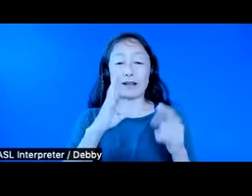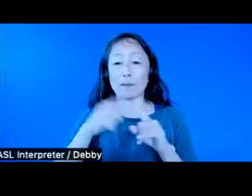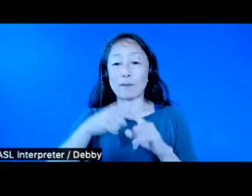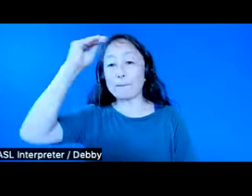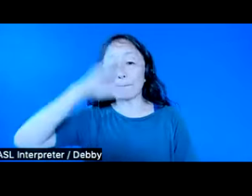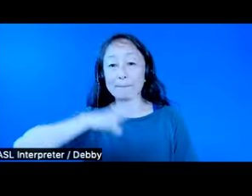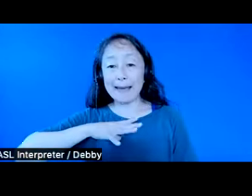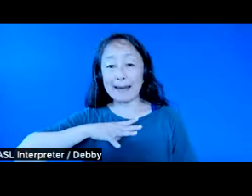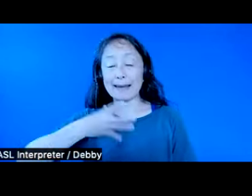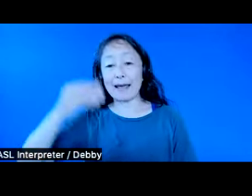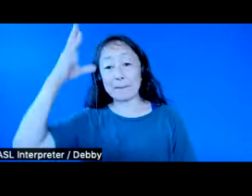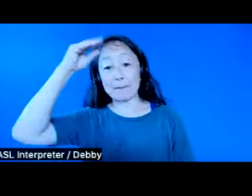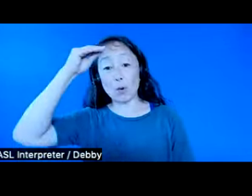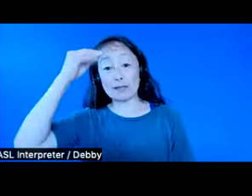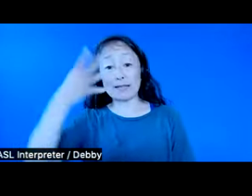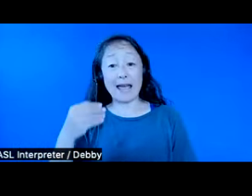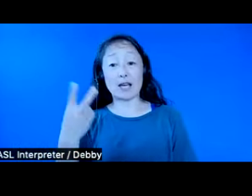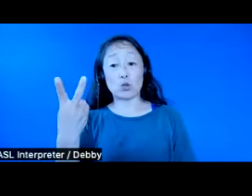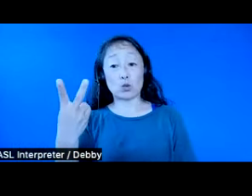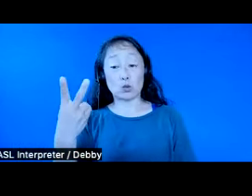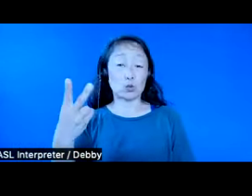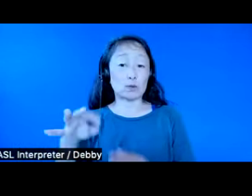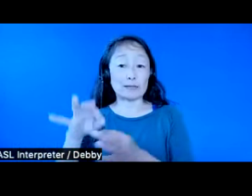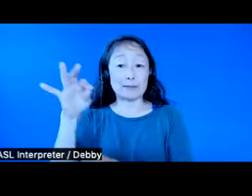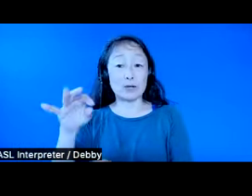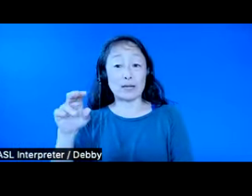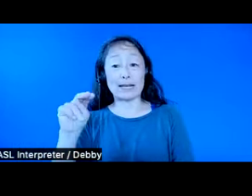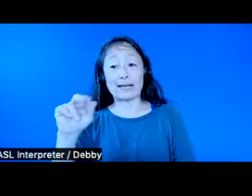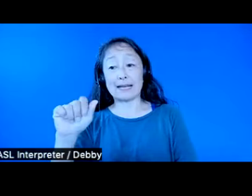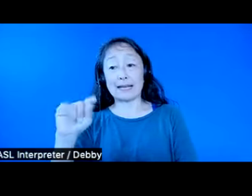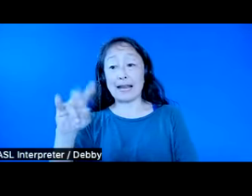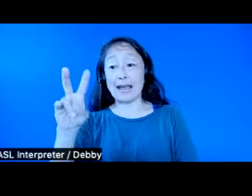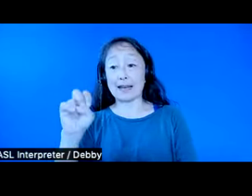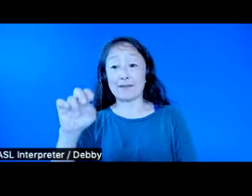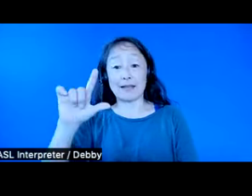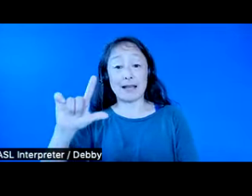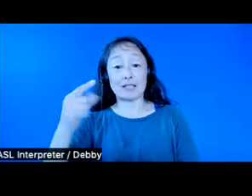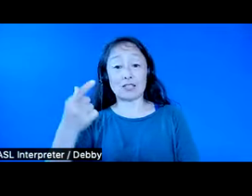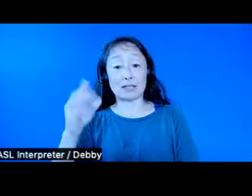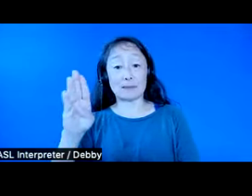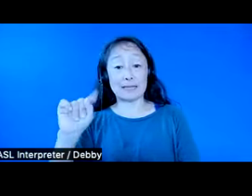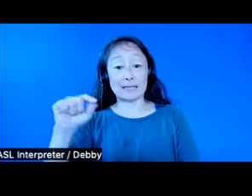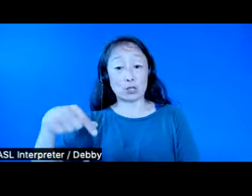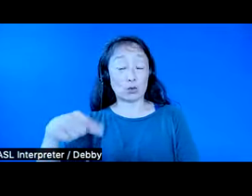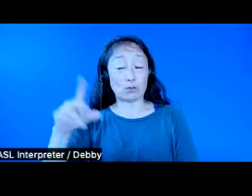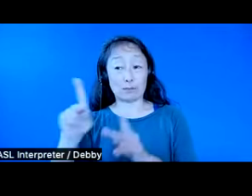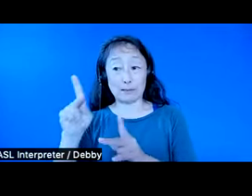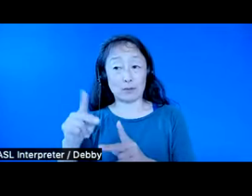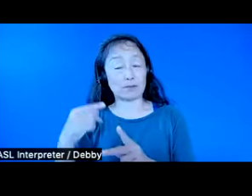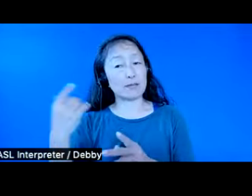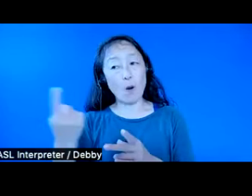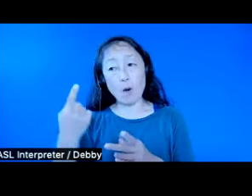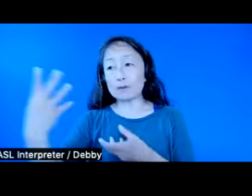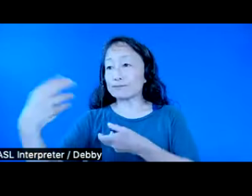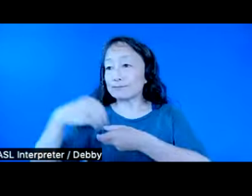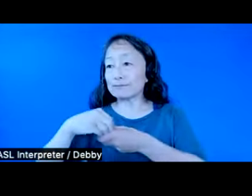and Two-Spirit Native LGBTQ folks, because that's a part of our conversation in general, and it always should be. So no Indian is